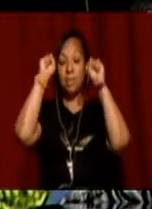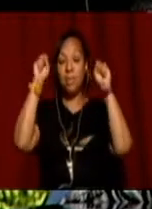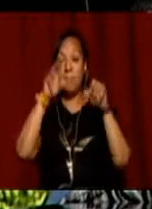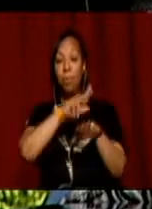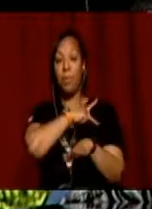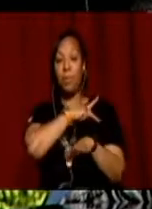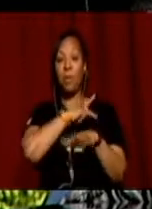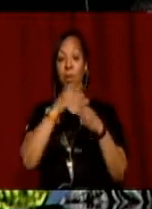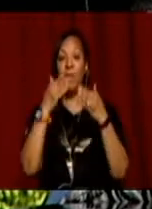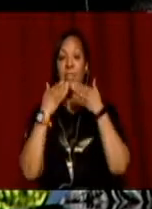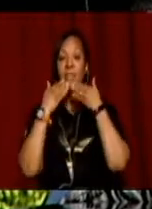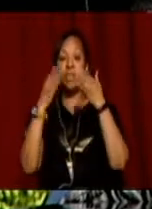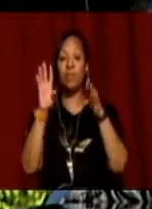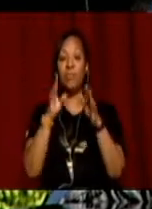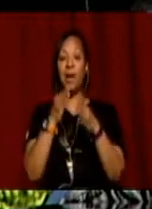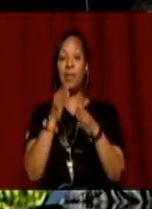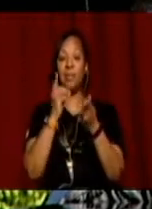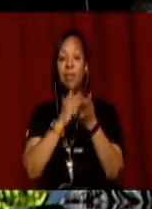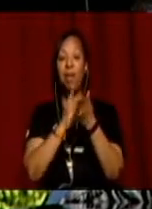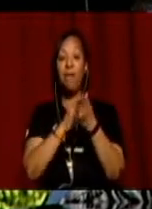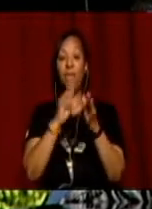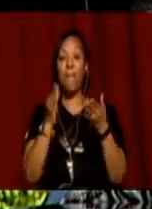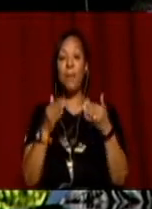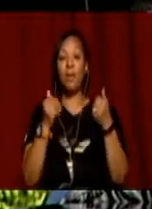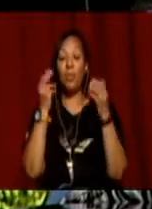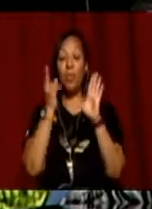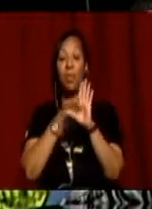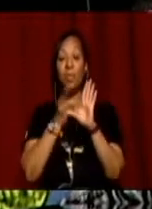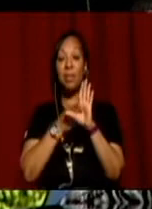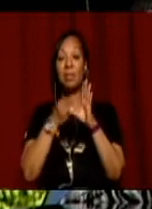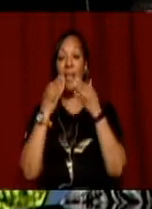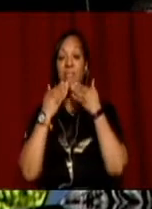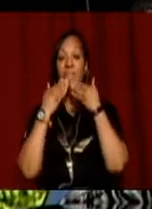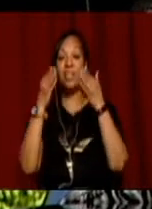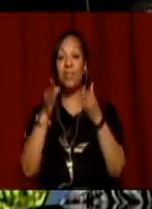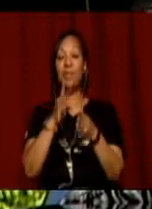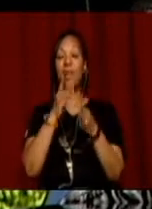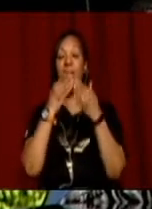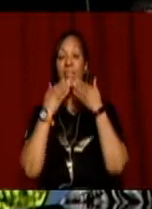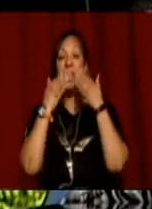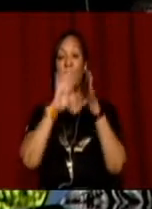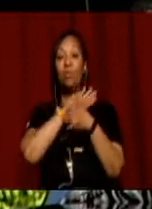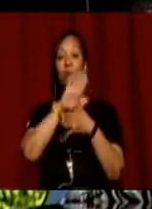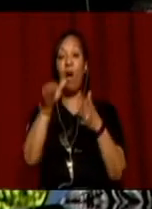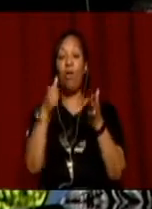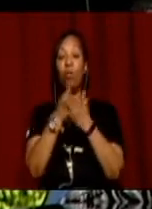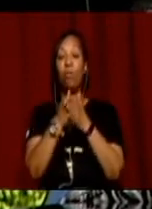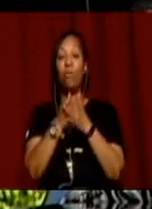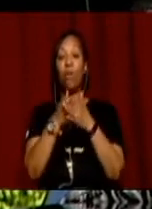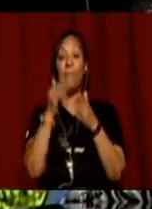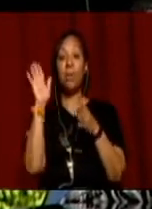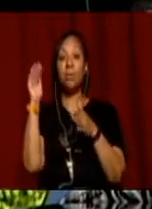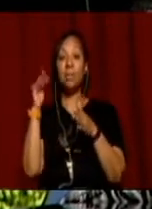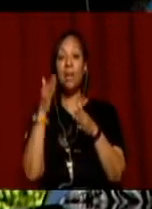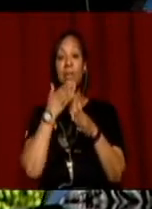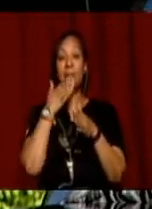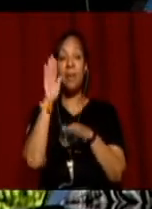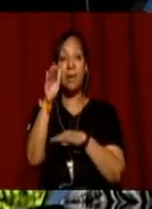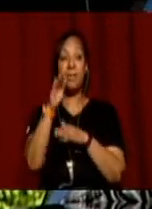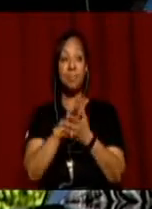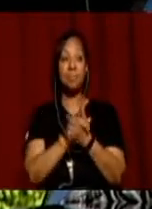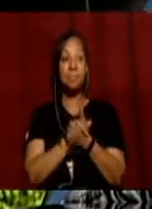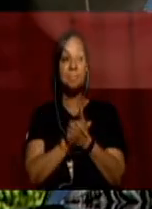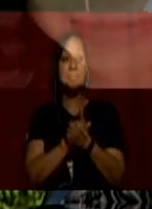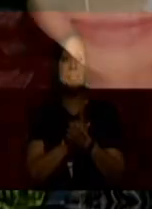Thank you so much, Doctor, for being with us. Thank you, doctors, and thank you all for being with us, and good night.